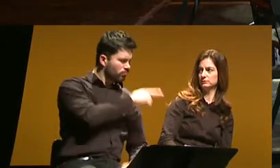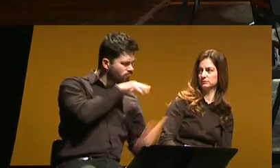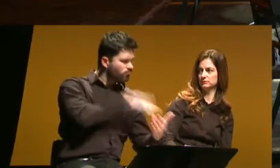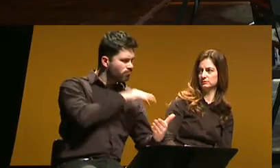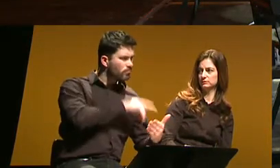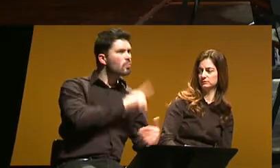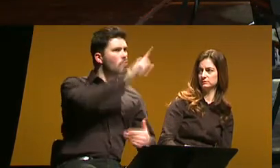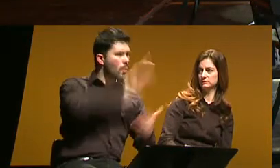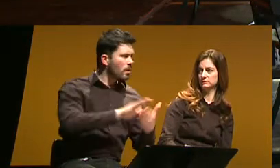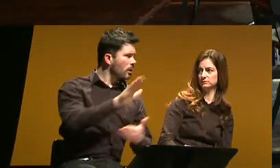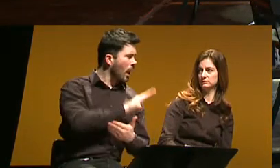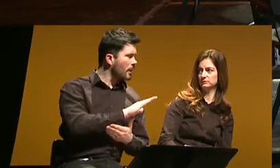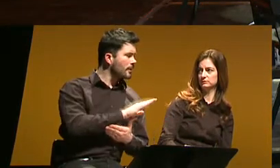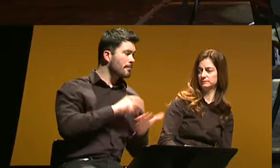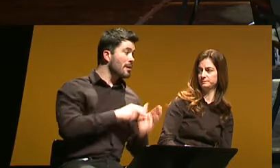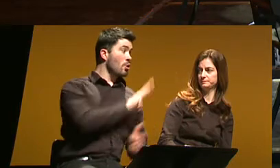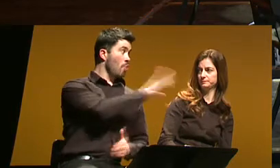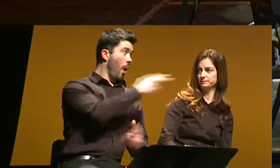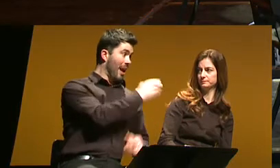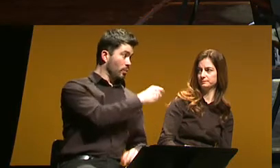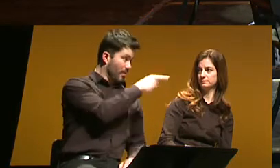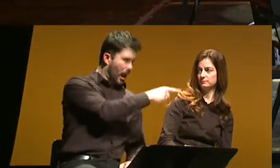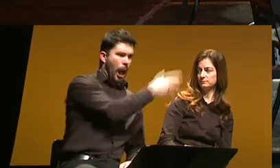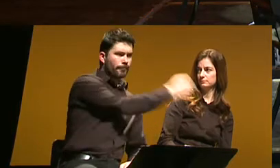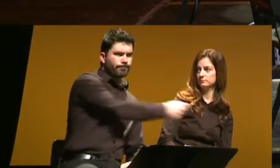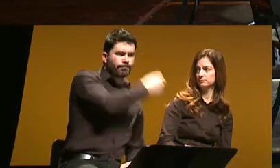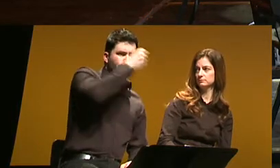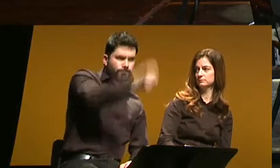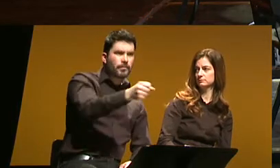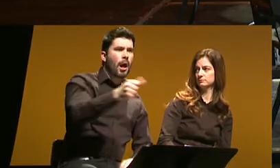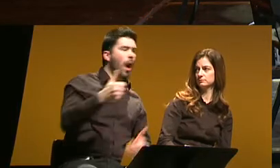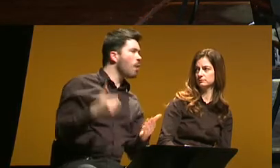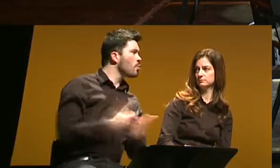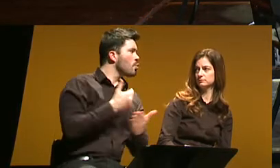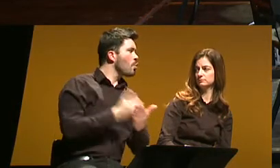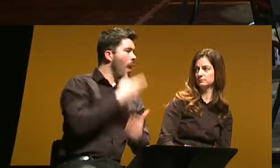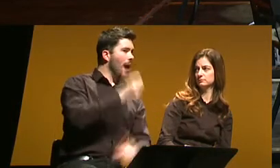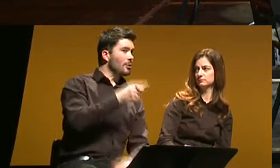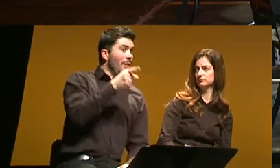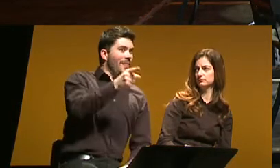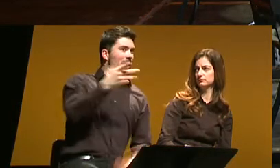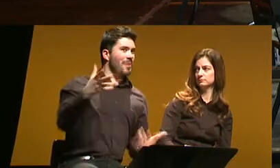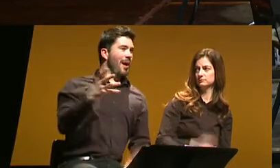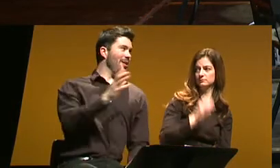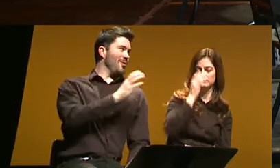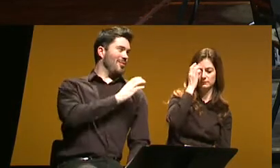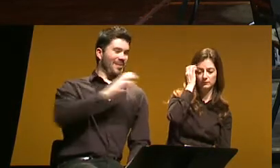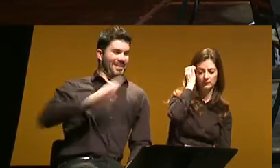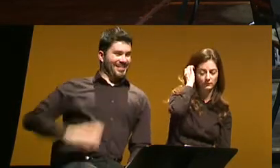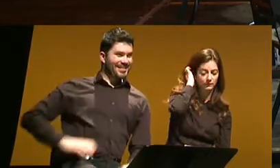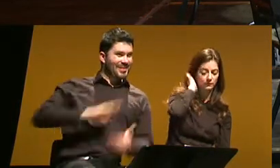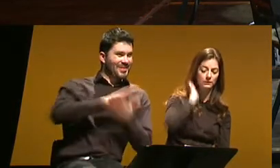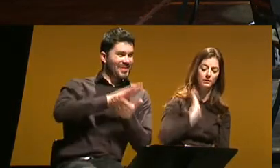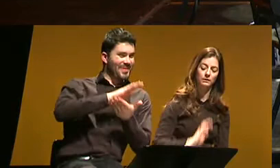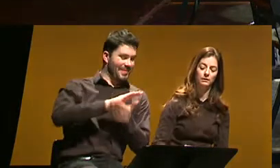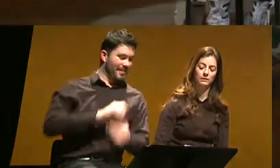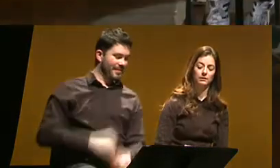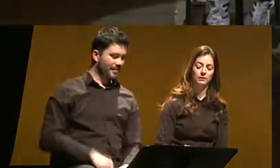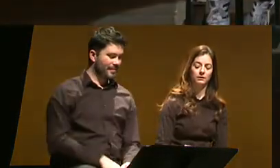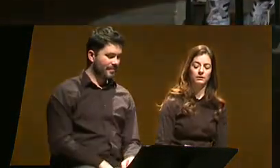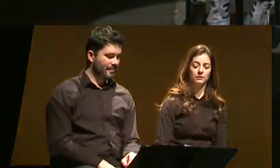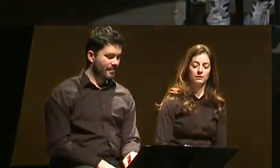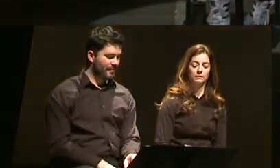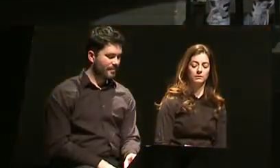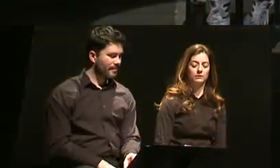college. We are taking you out of Cape Coral High School. You're going to... Cape Christian Academy!